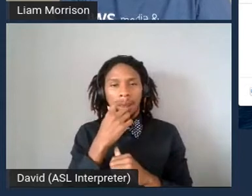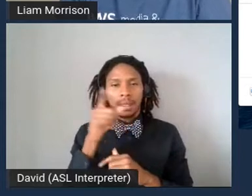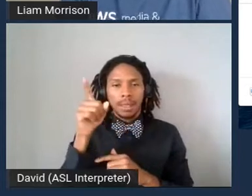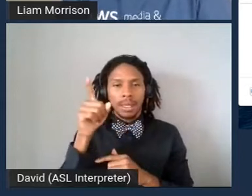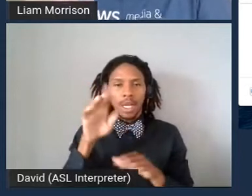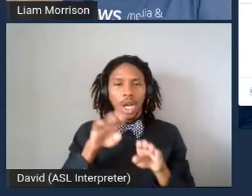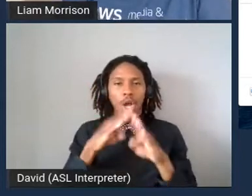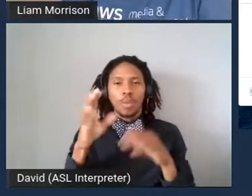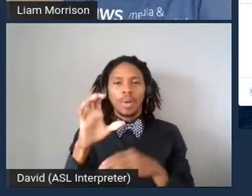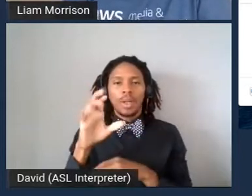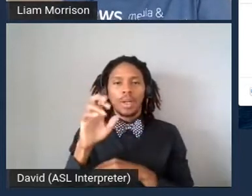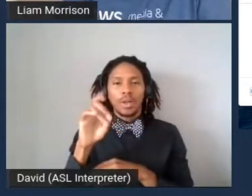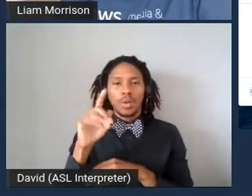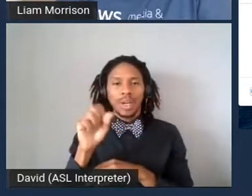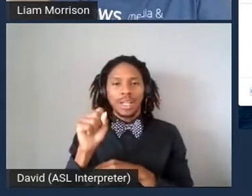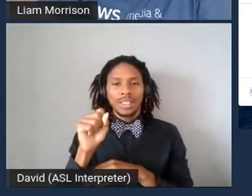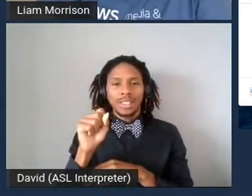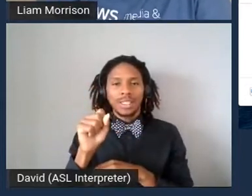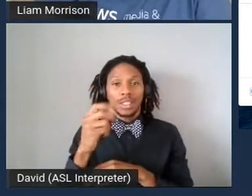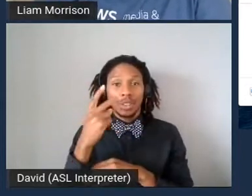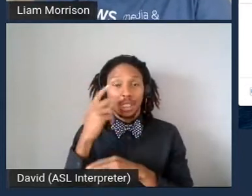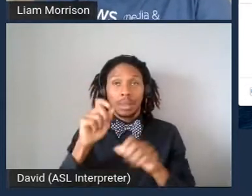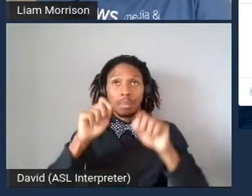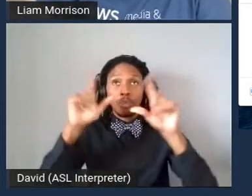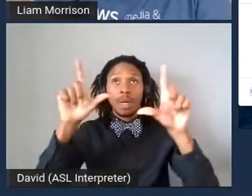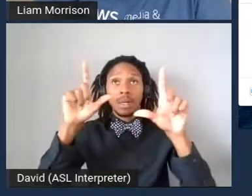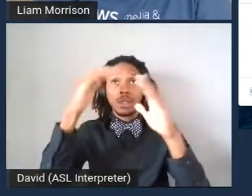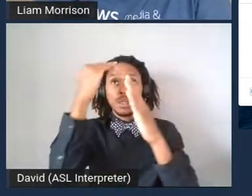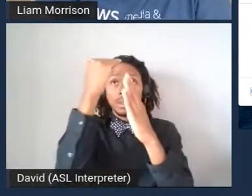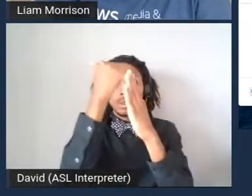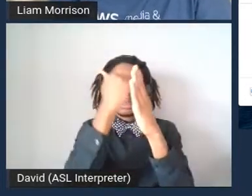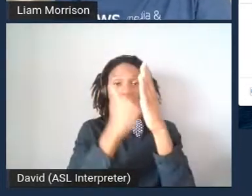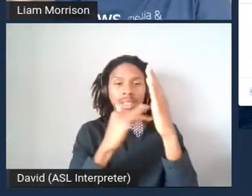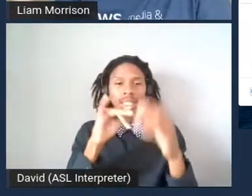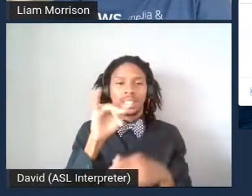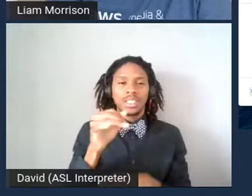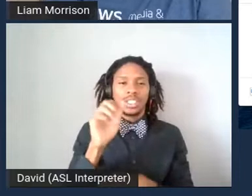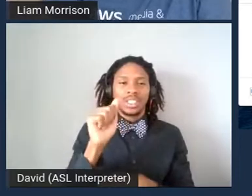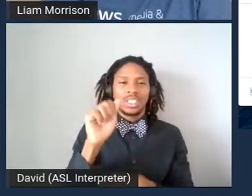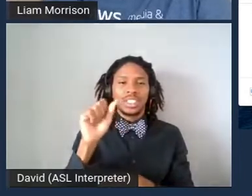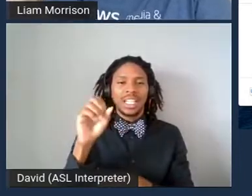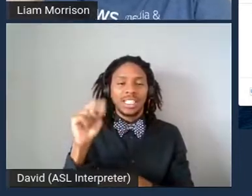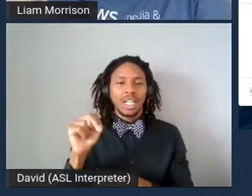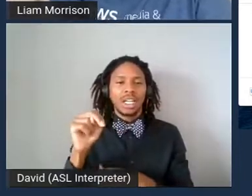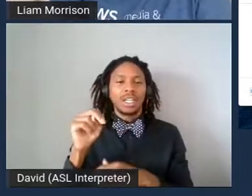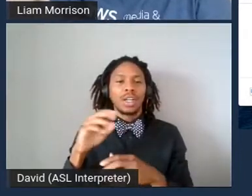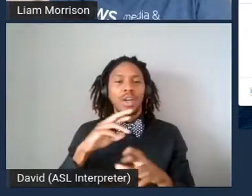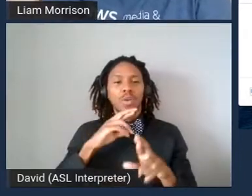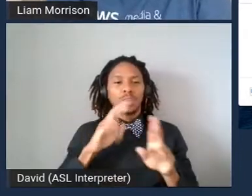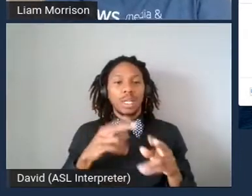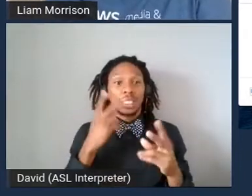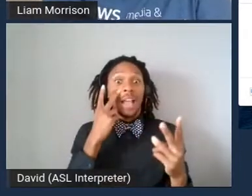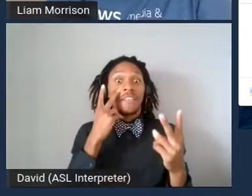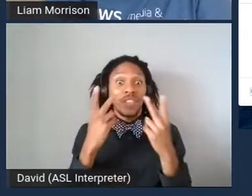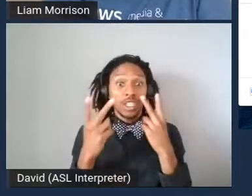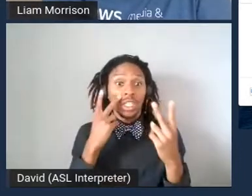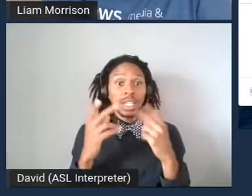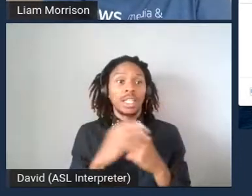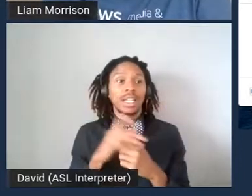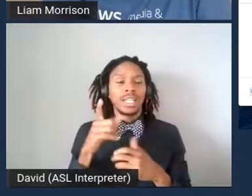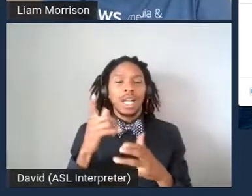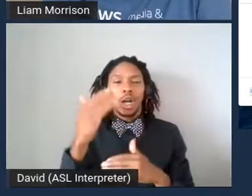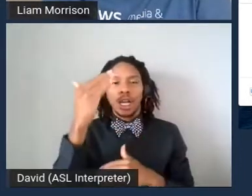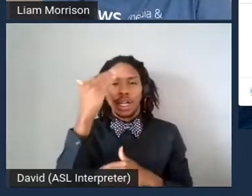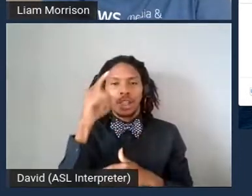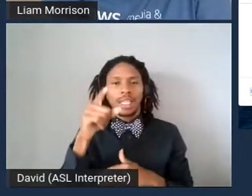opening credits. So as soon as the opening credits come up, that is the JSON response visualized. So you can see it knows this